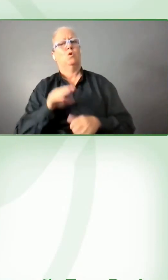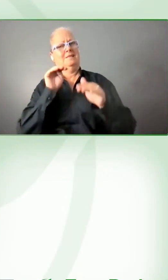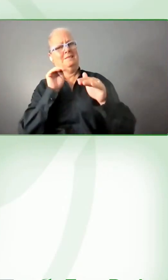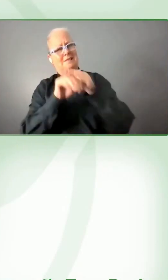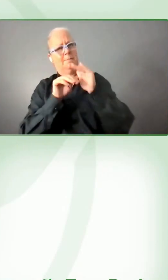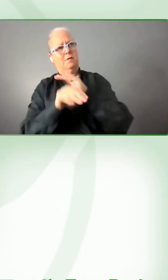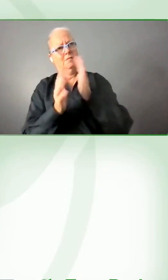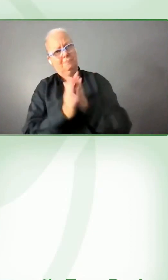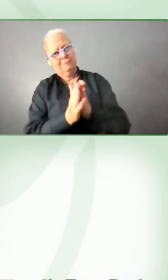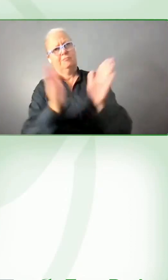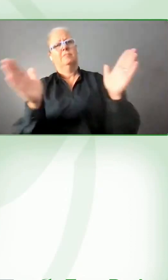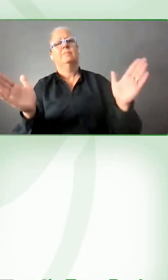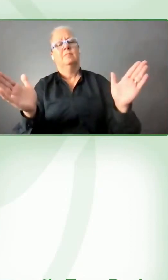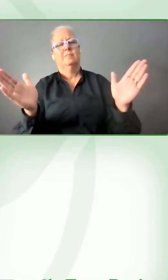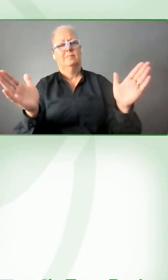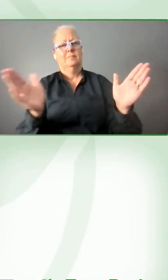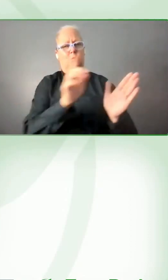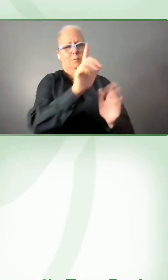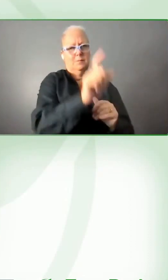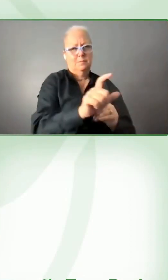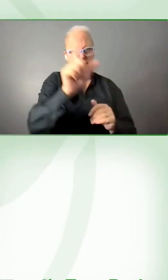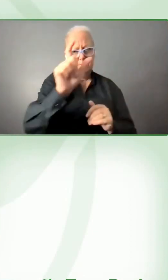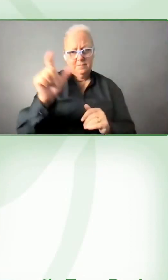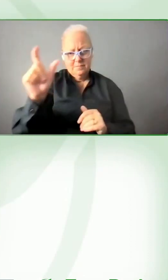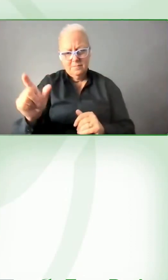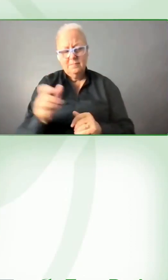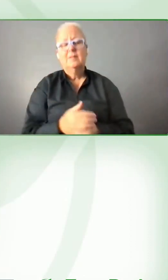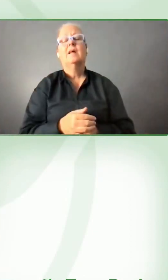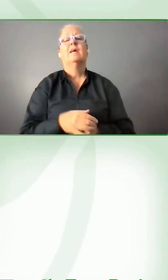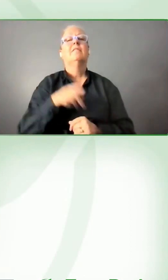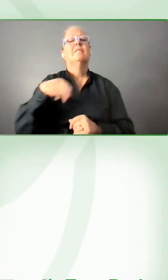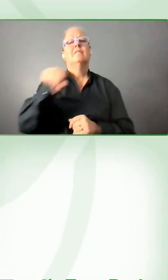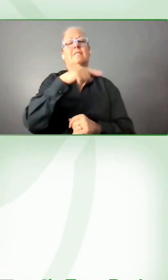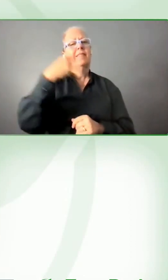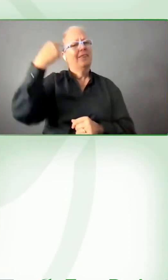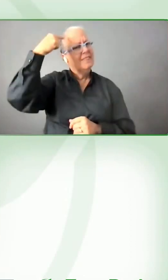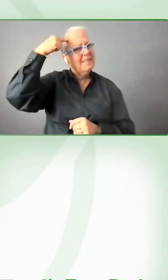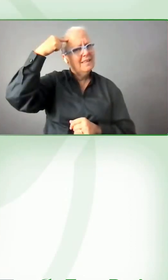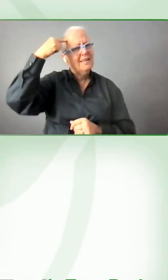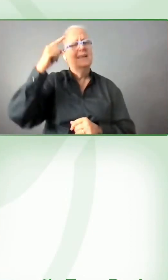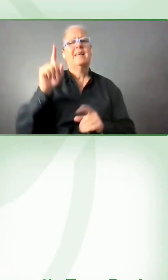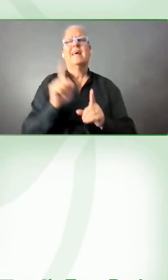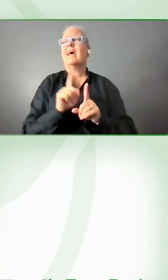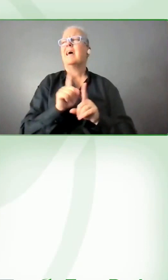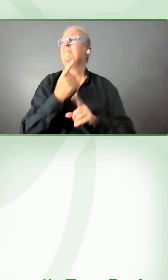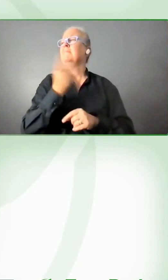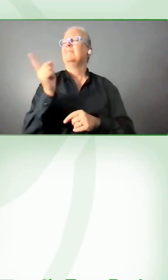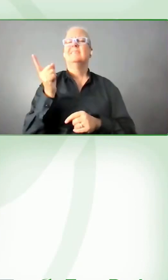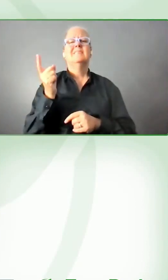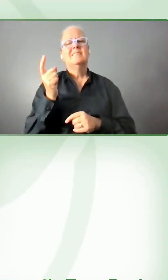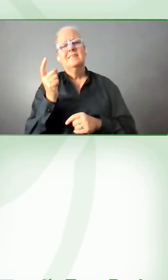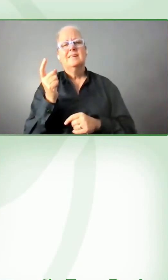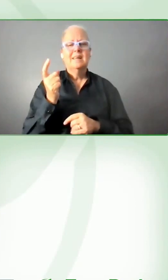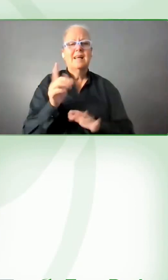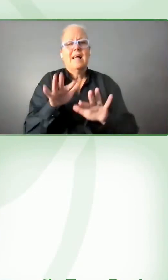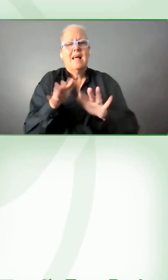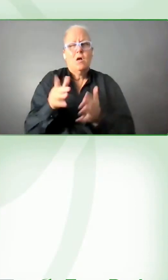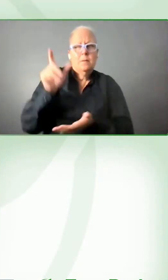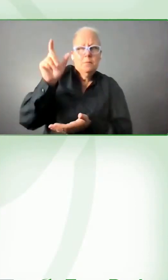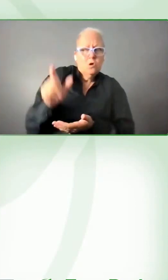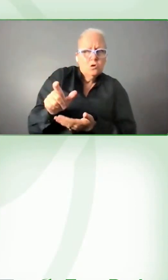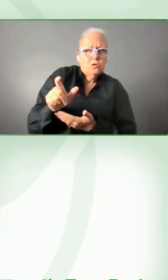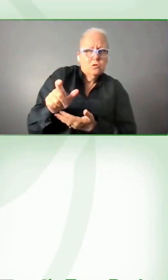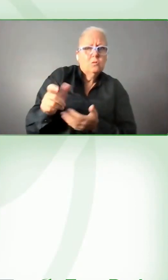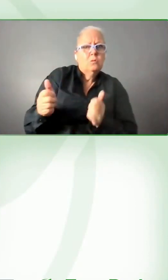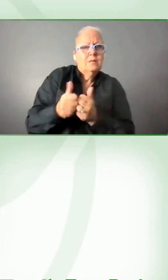trying also to change minds, trying to change the culture about how the persons with disability